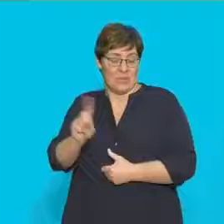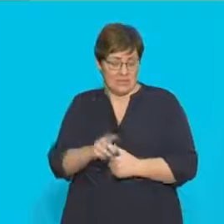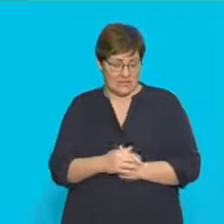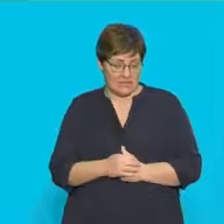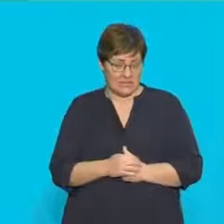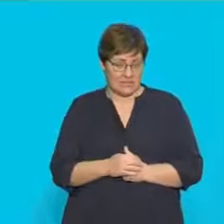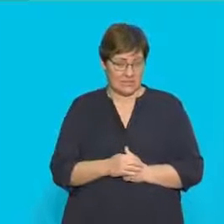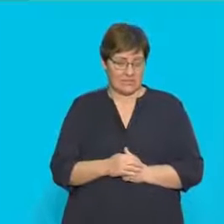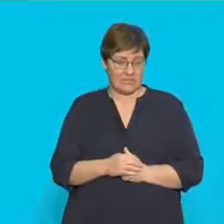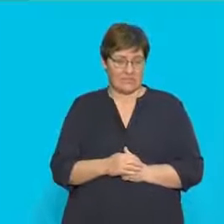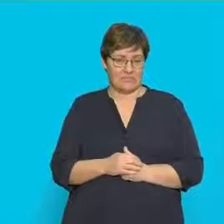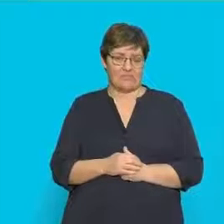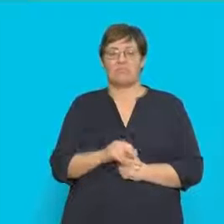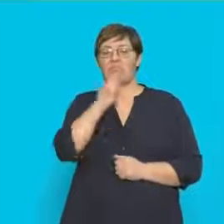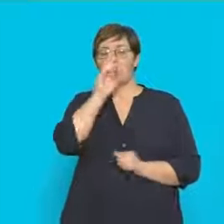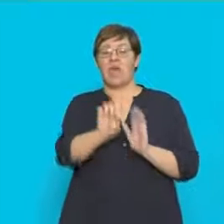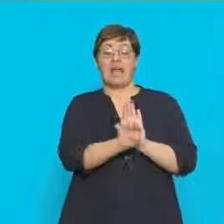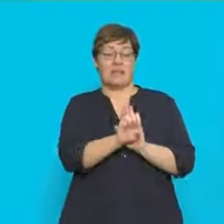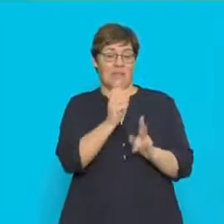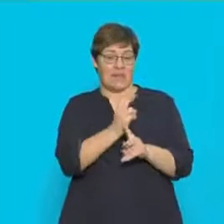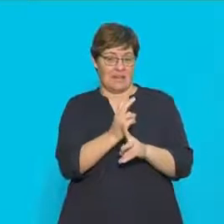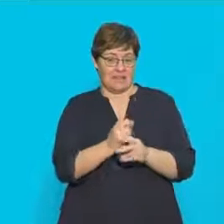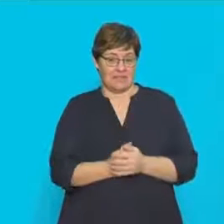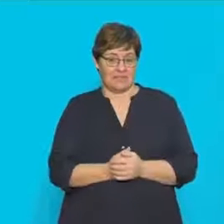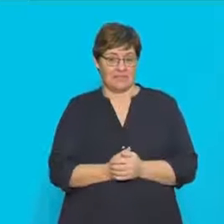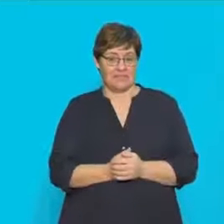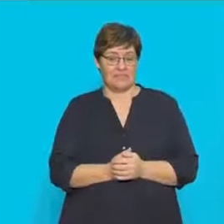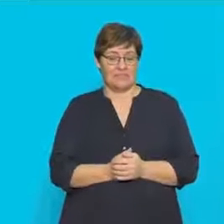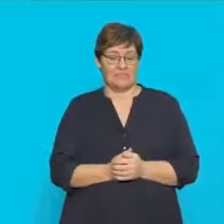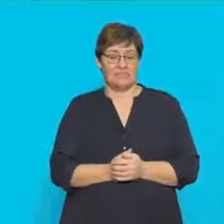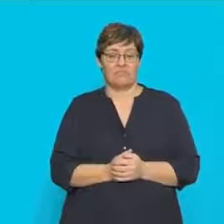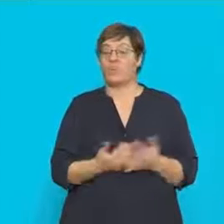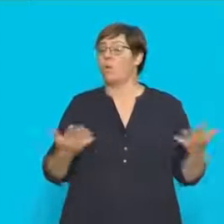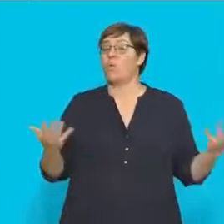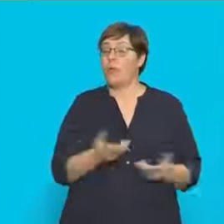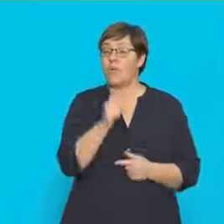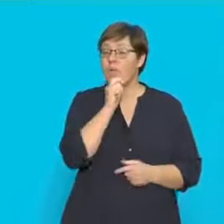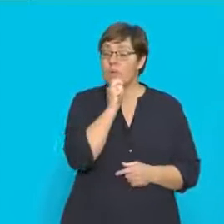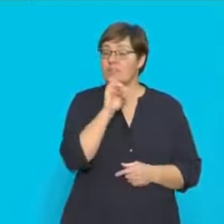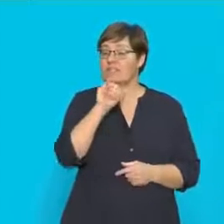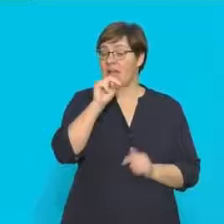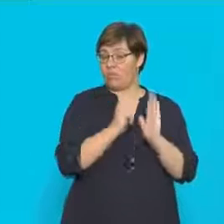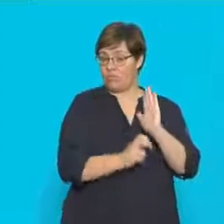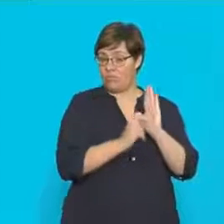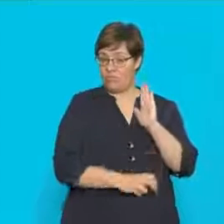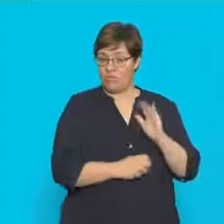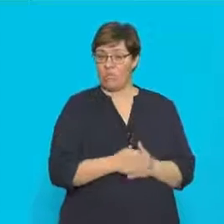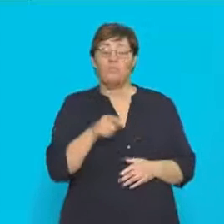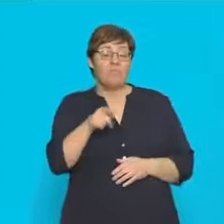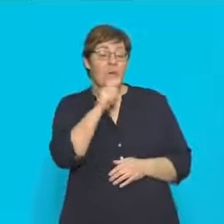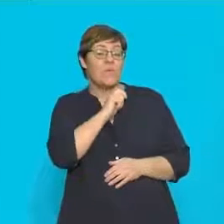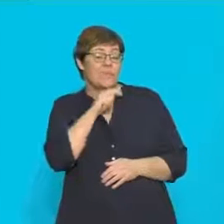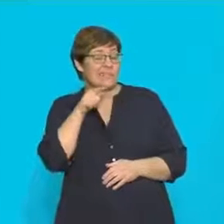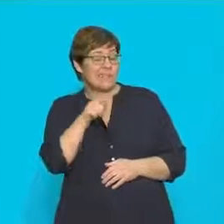given. So let's look at an example again. When do we use the sine rule?